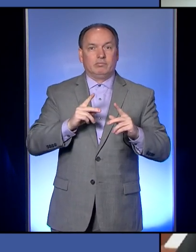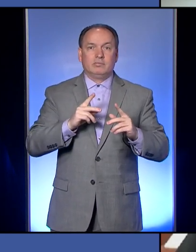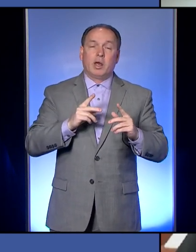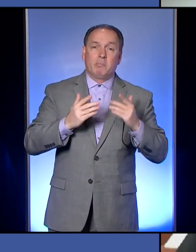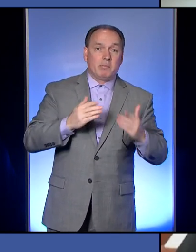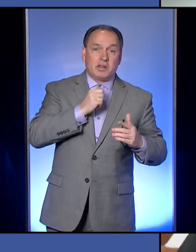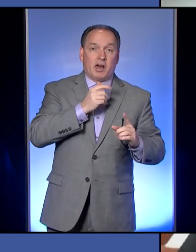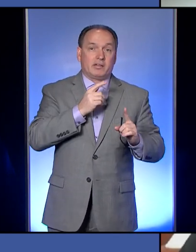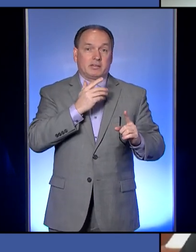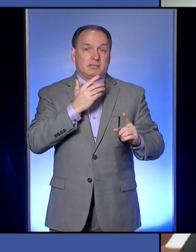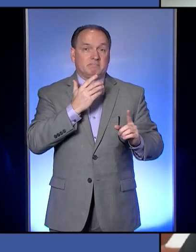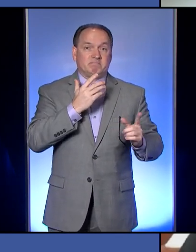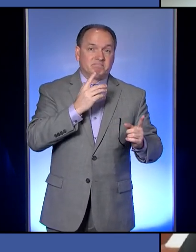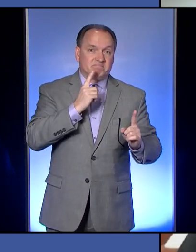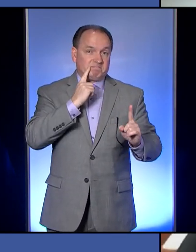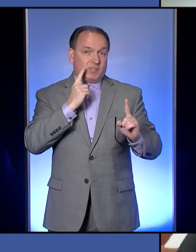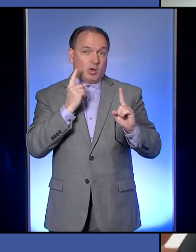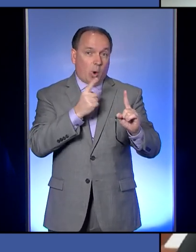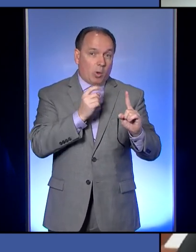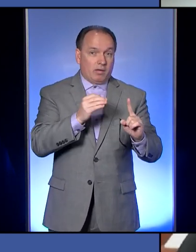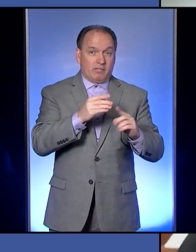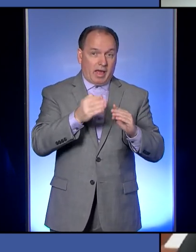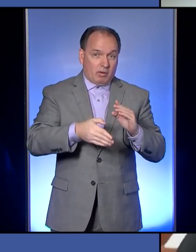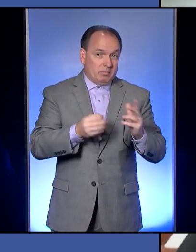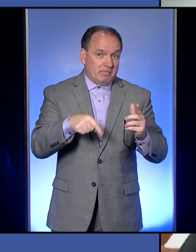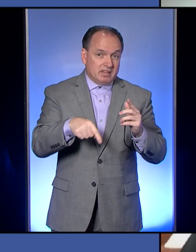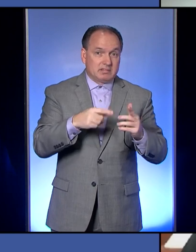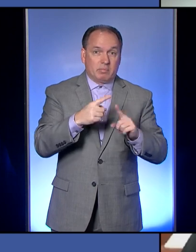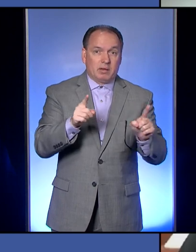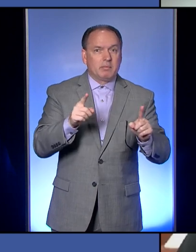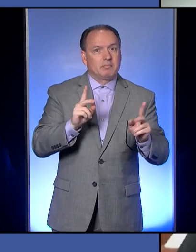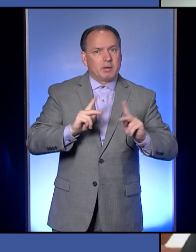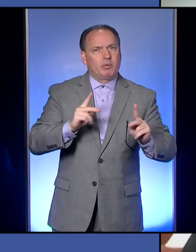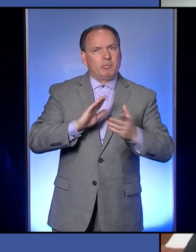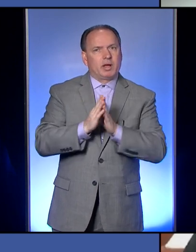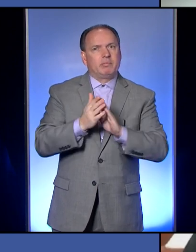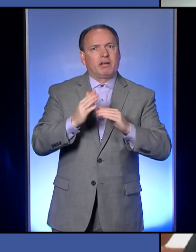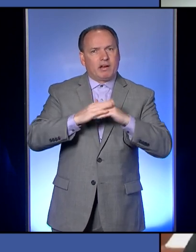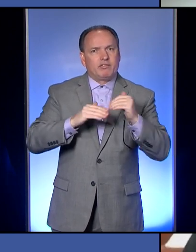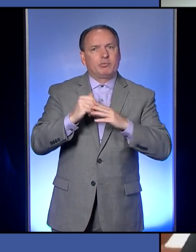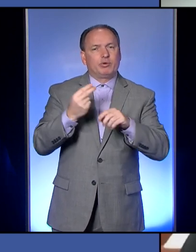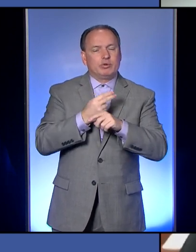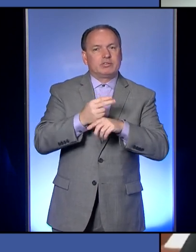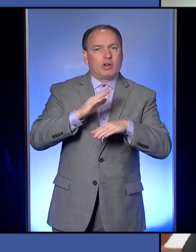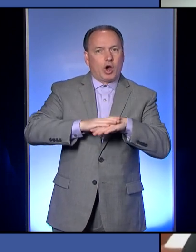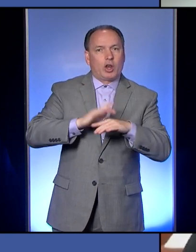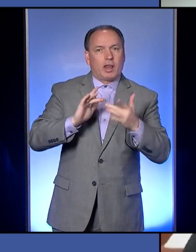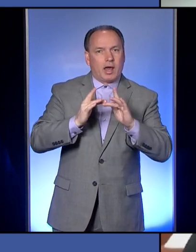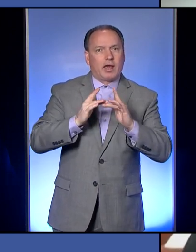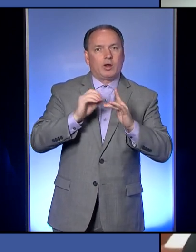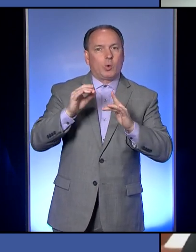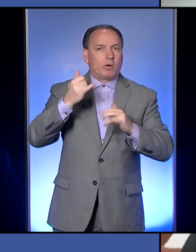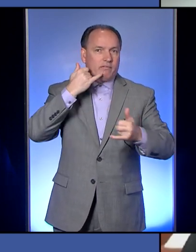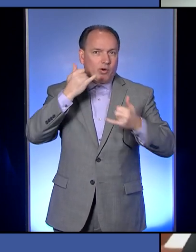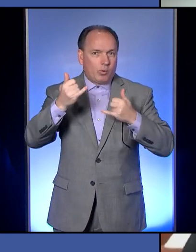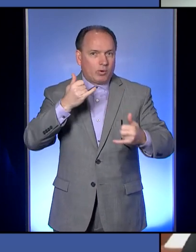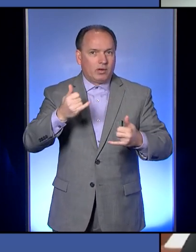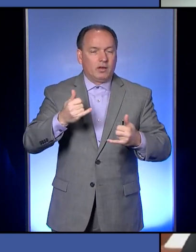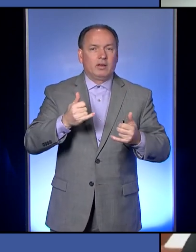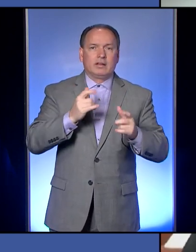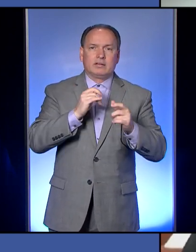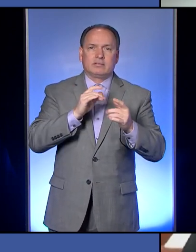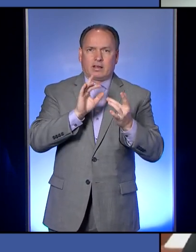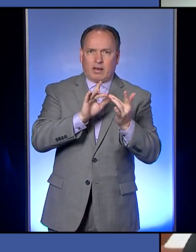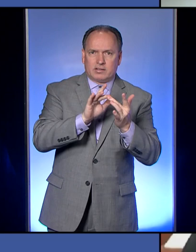intended outcome of this, but one of the things that is clearly happening is people are becoming comfortable using this new medium to stay in touch with their doctors.